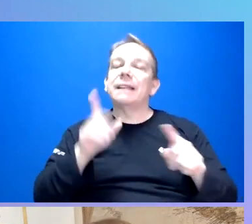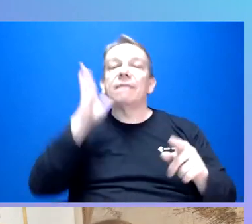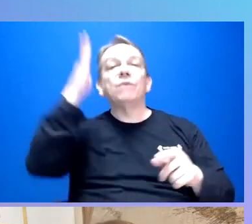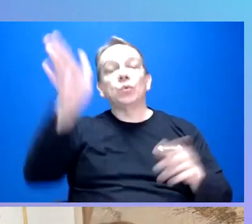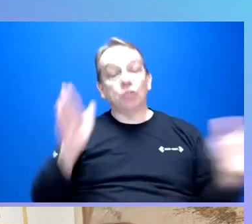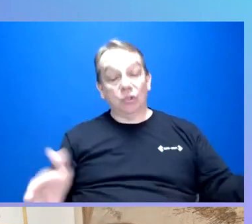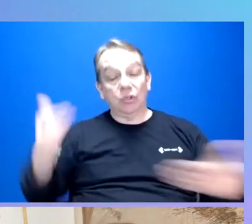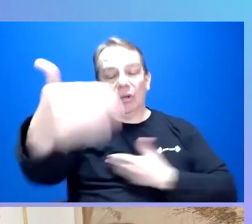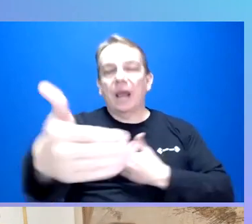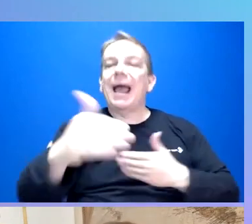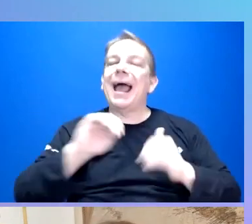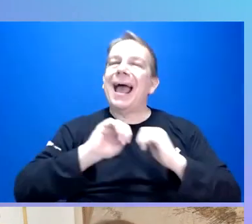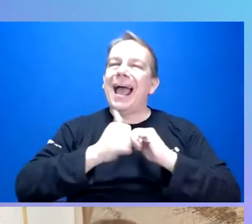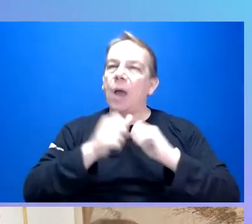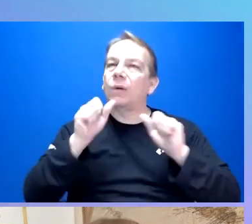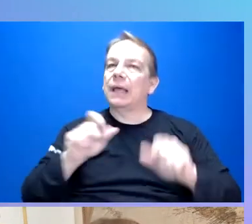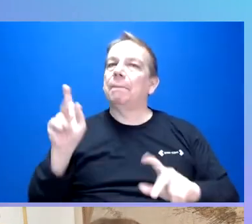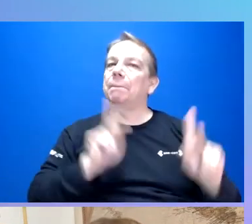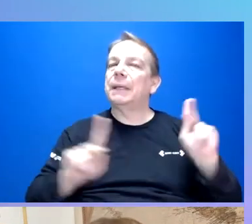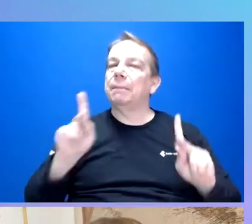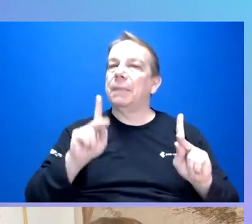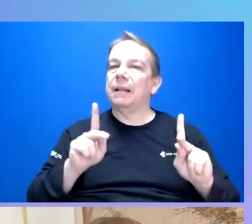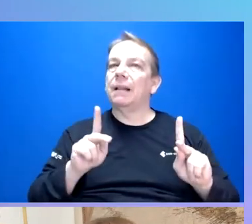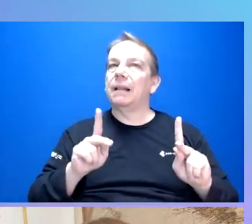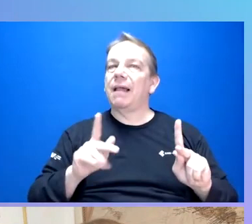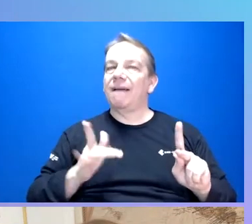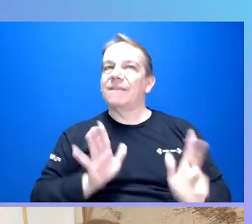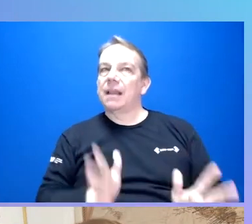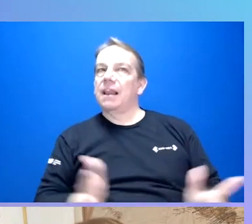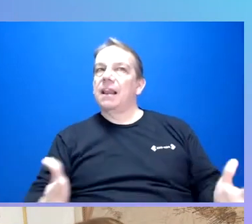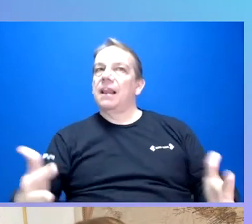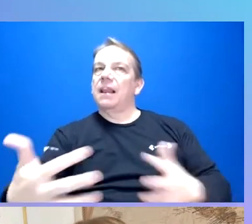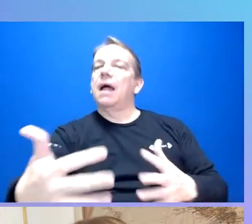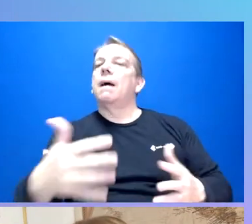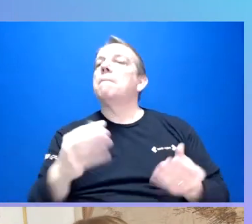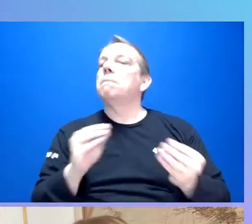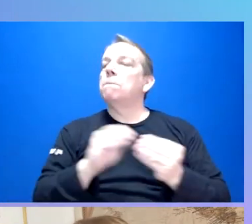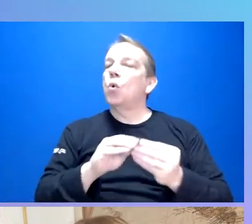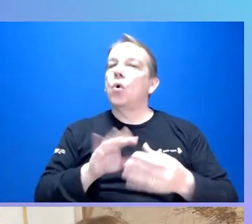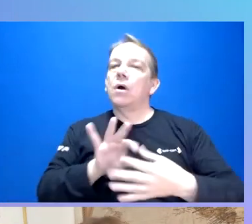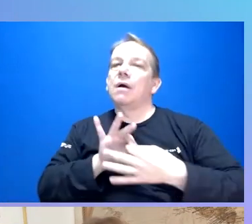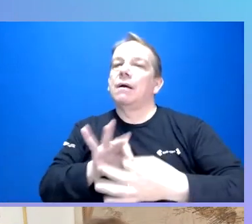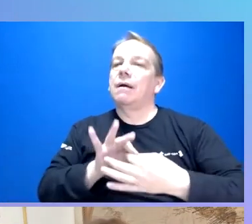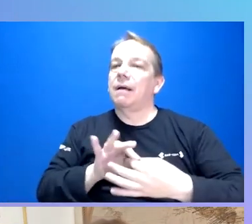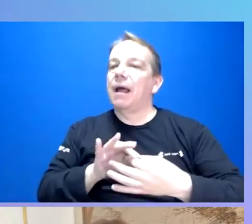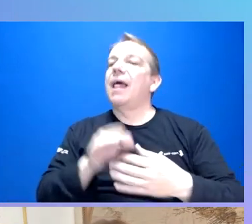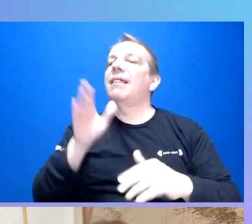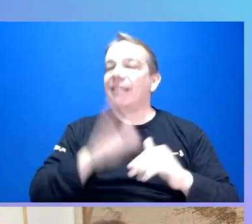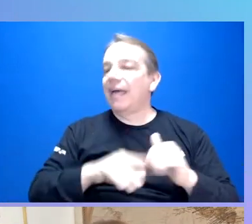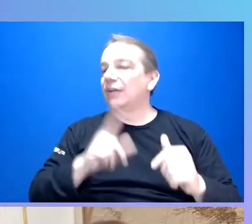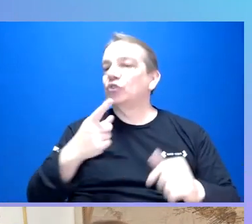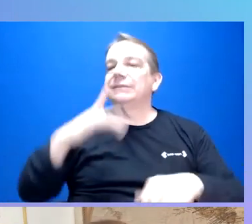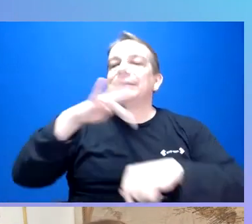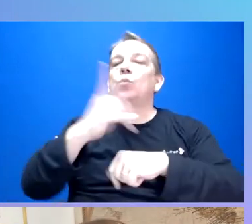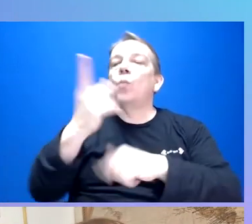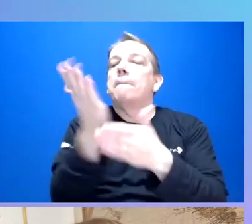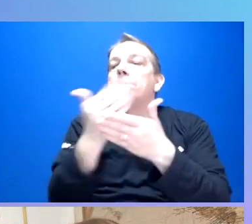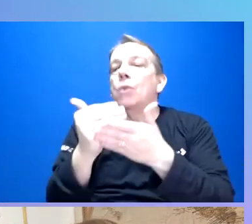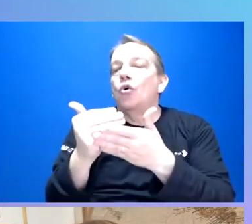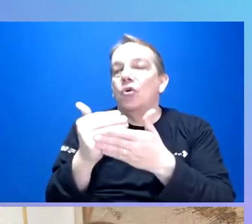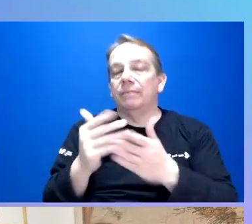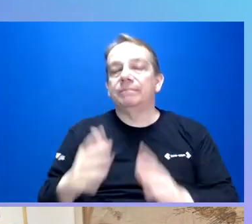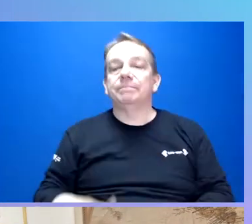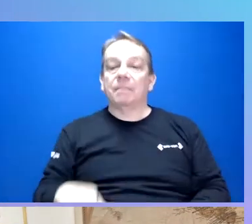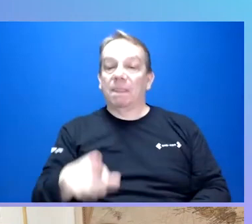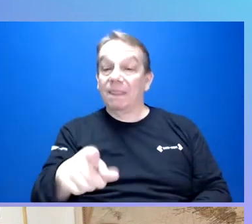just engineering a way for the entire kettle to be touched could provide more tactile information. The image on this slide shows a